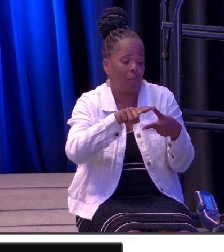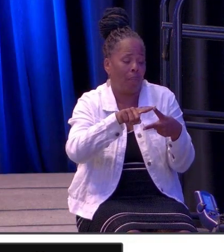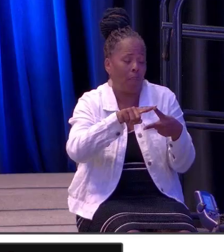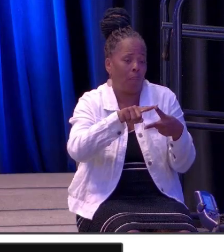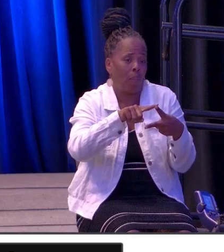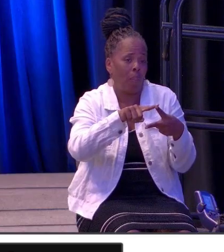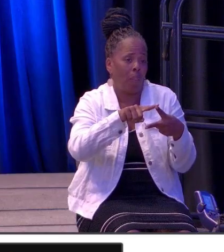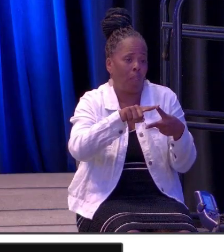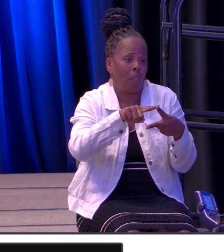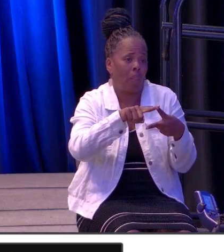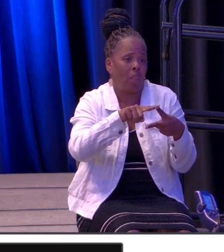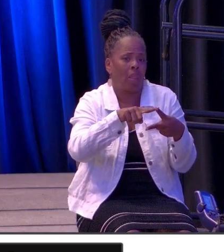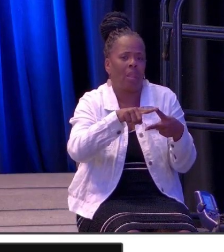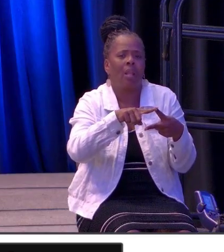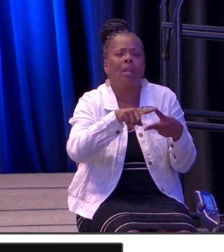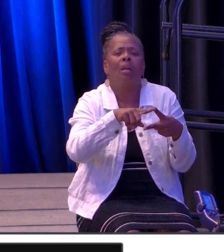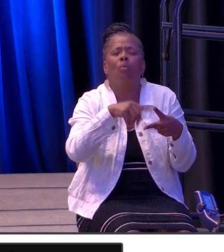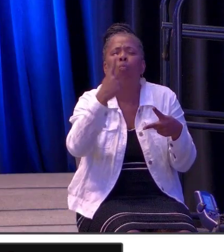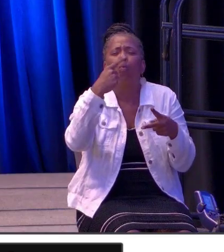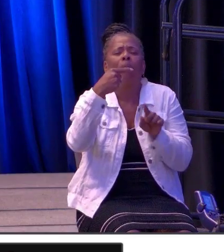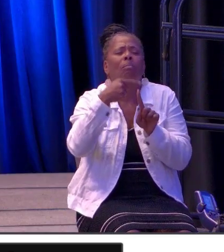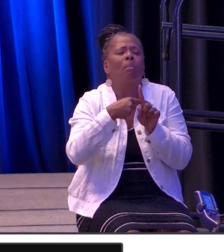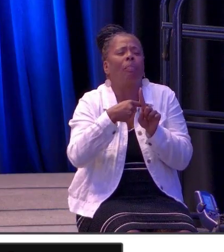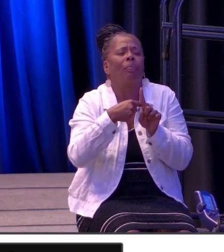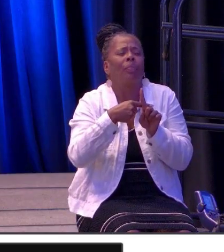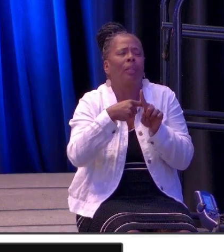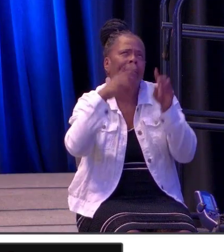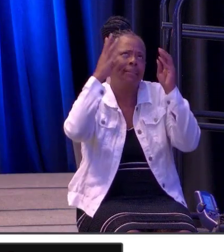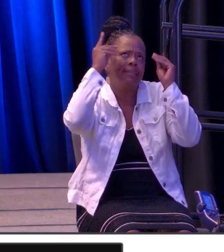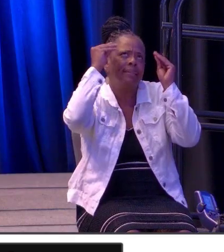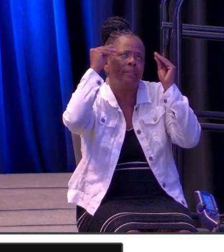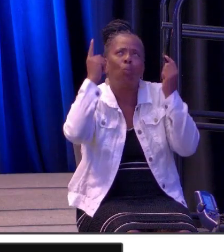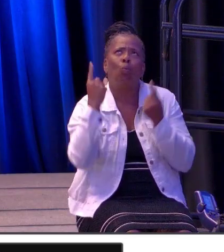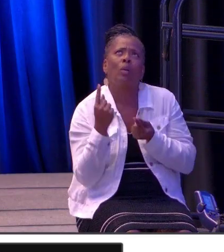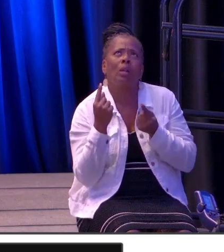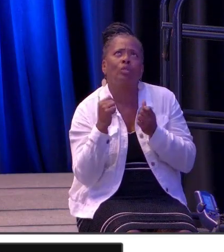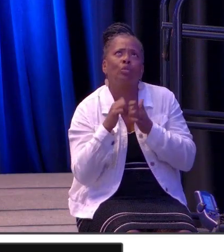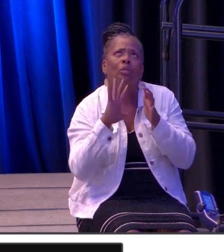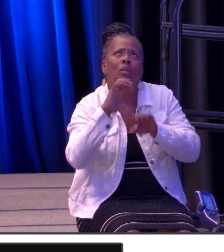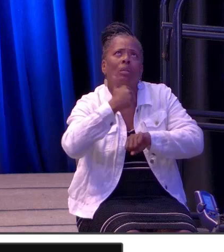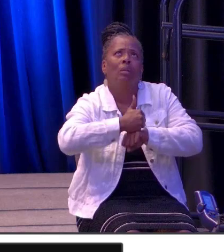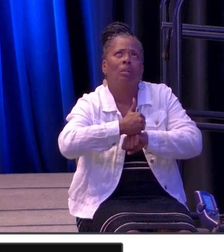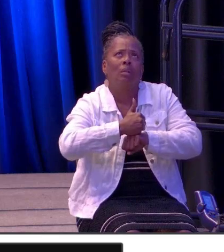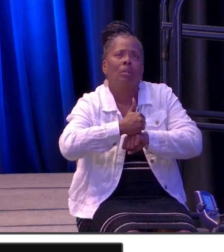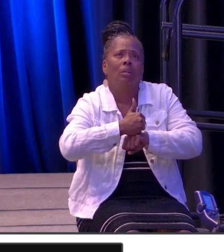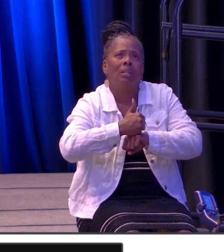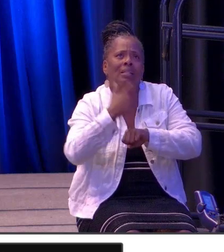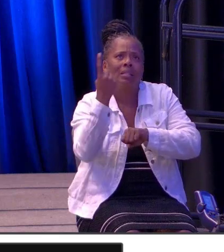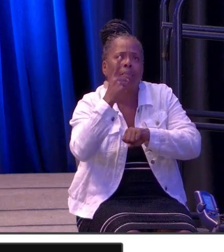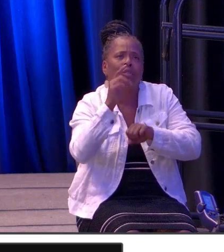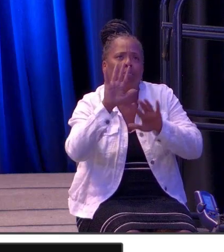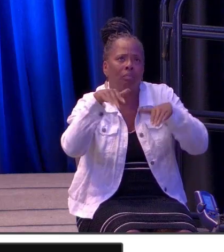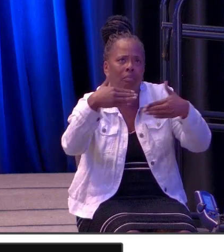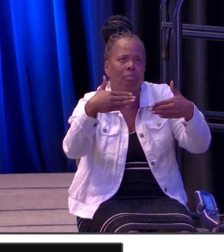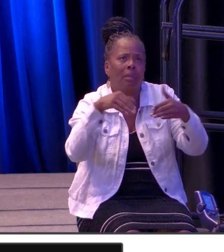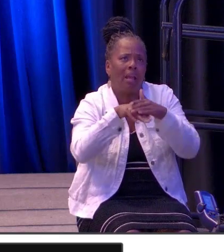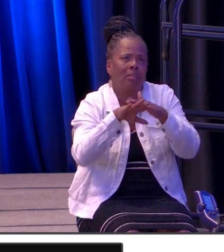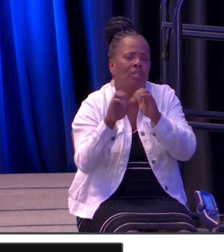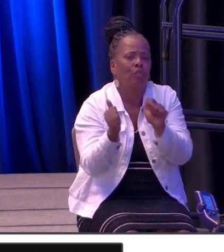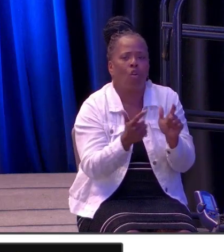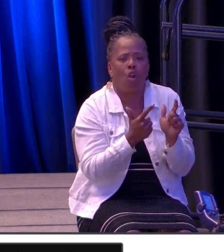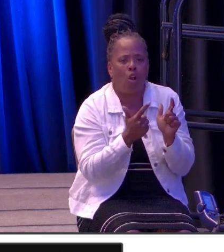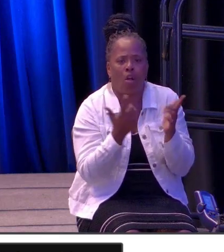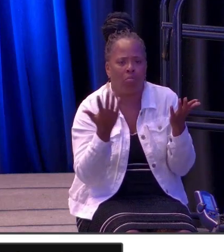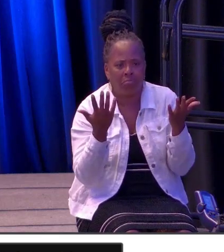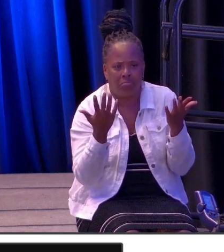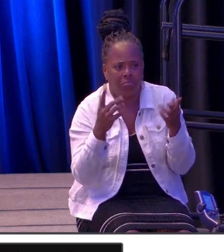do within the next month to implement one of these thoughts that you've had, how to